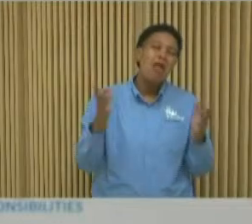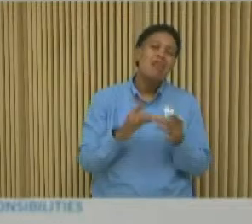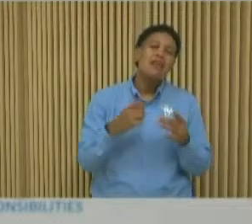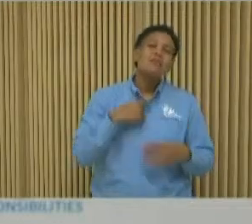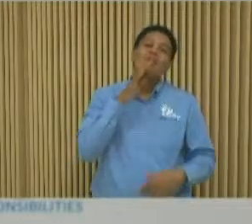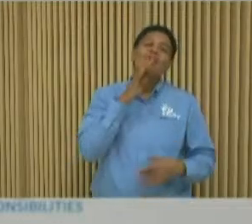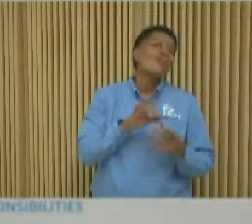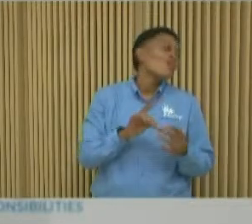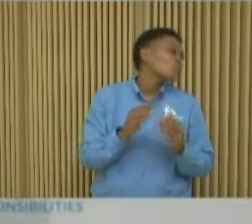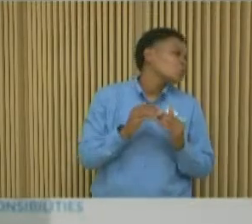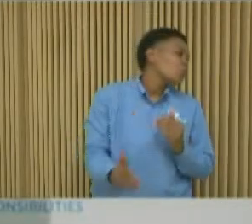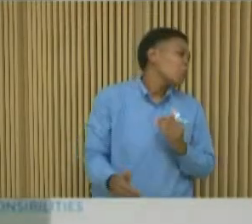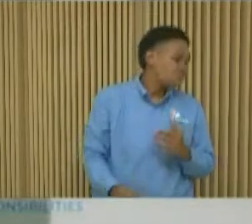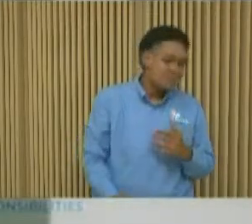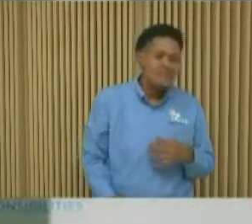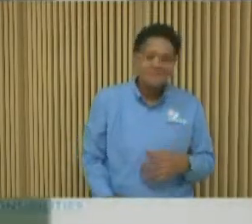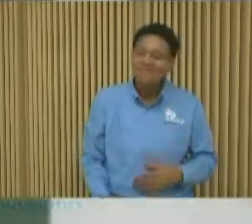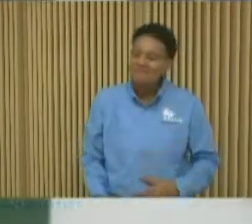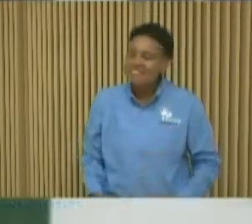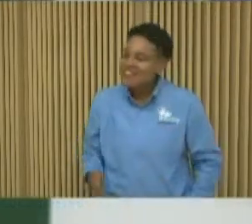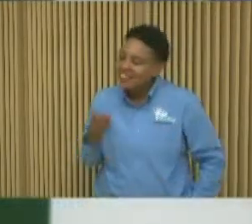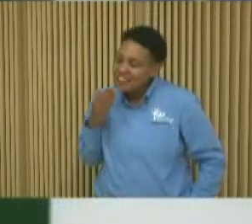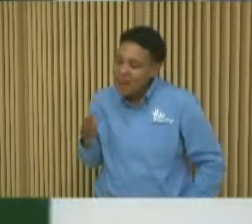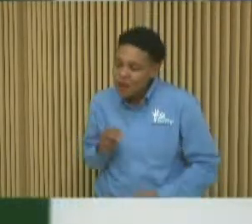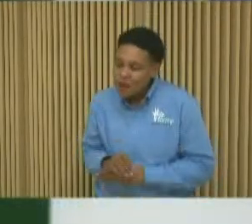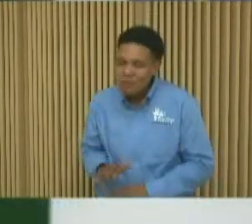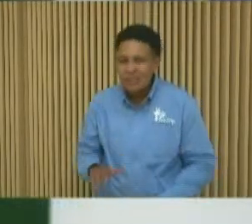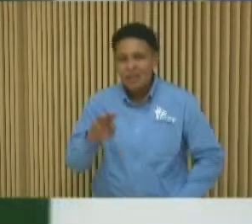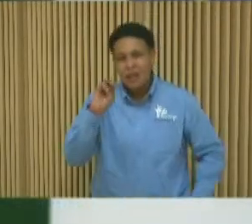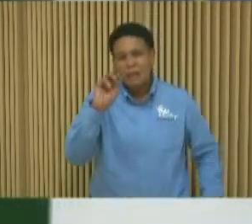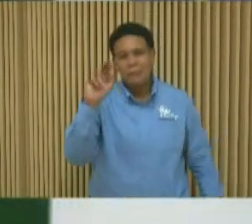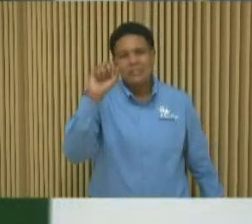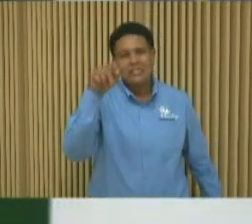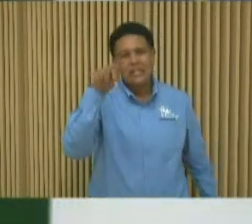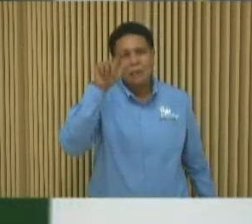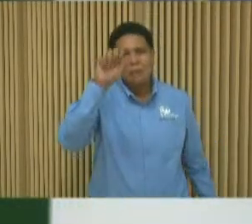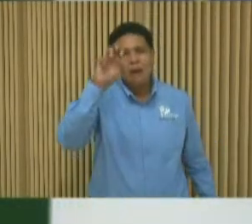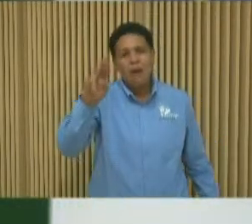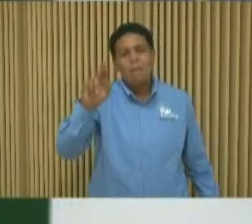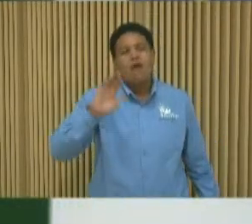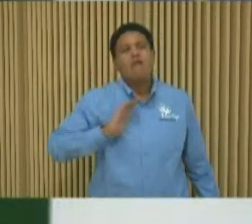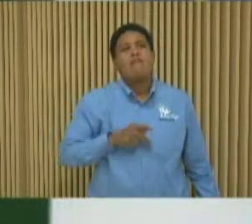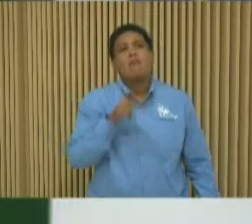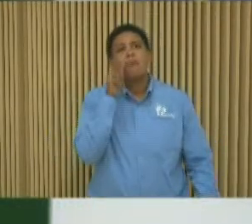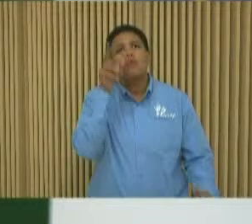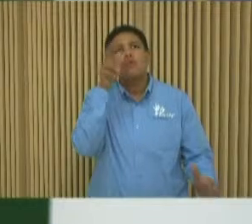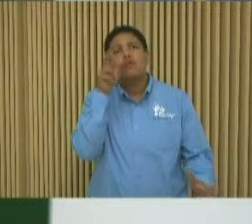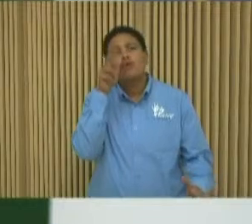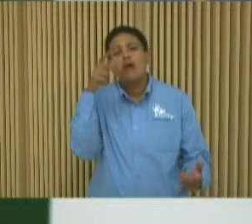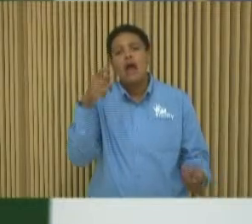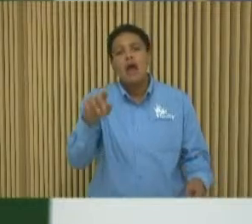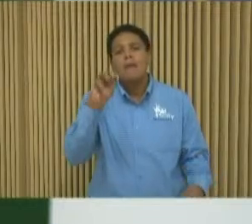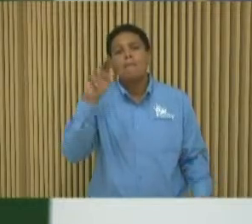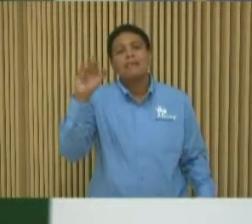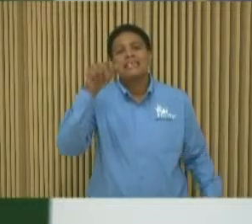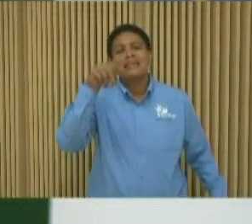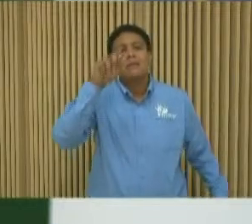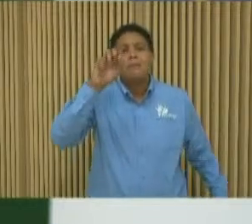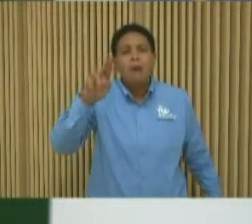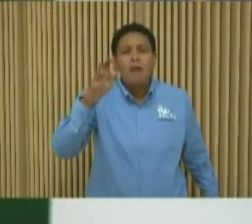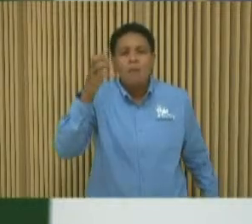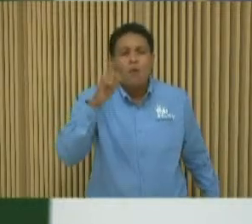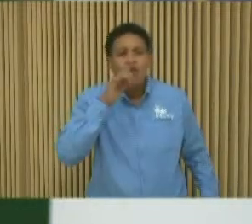enough. Thank you so much, Minister. But Mrs. Palmer, for our viewers and our listeners, I think they would possibly want